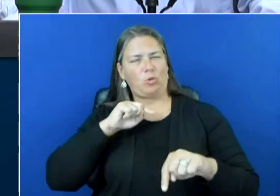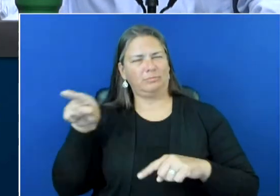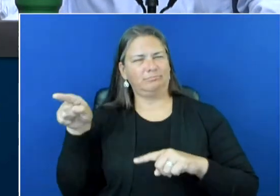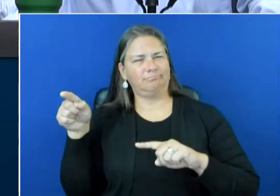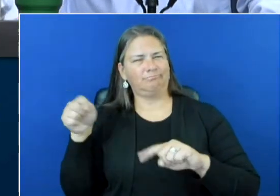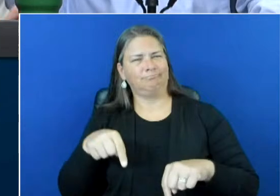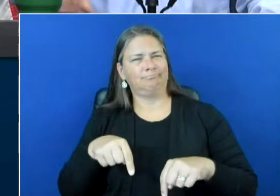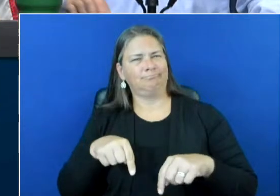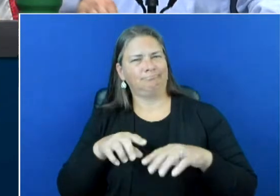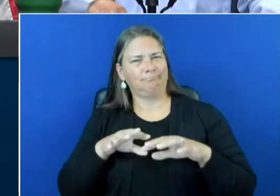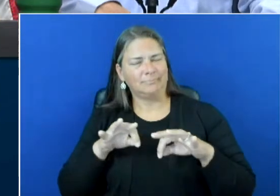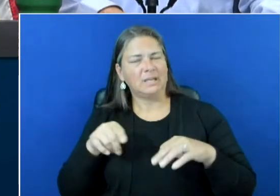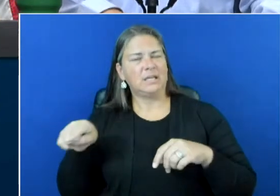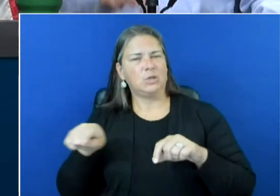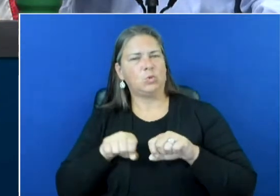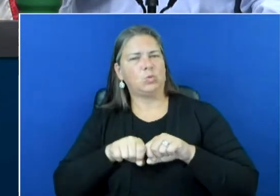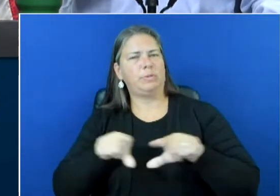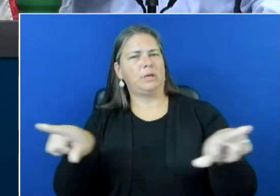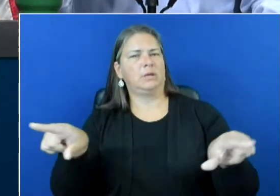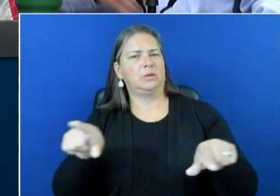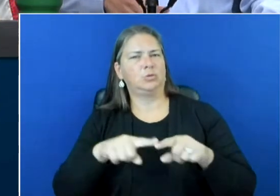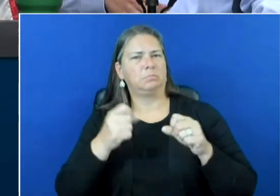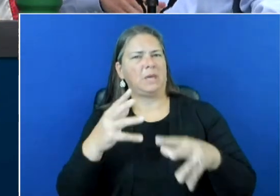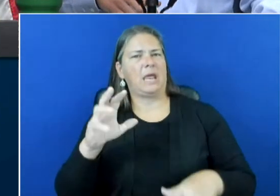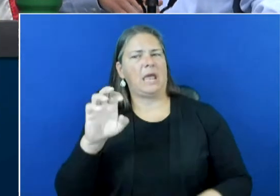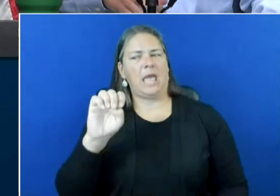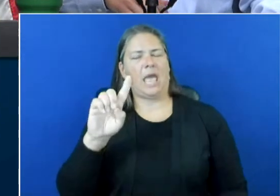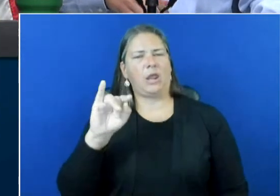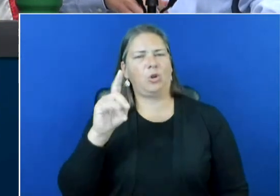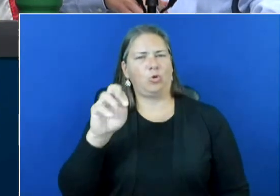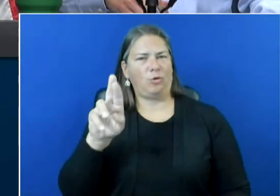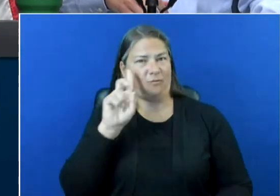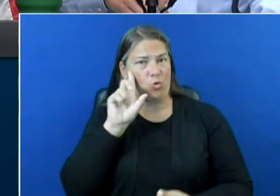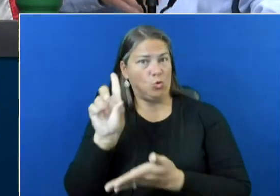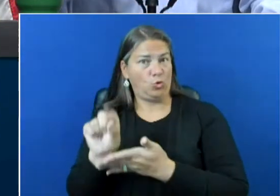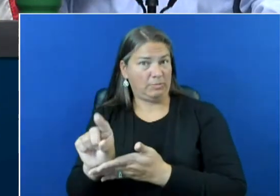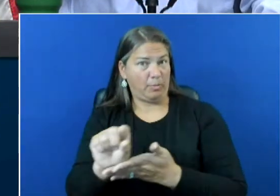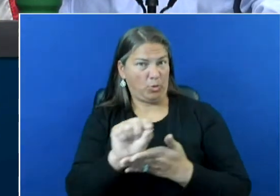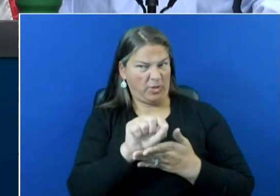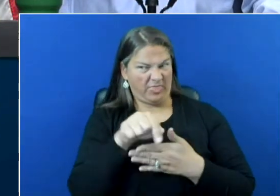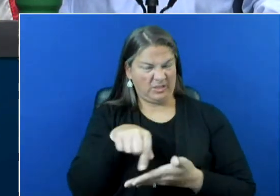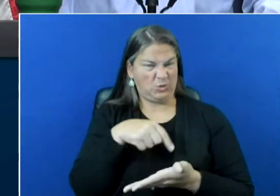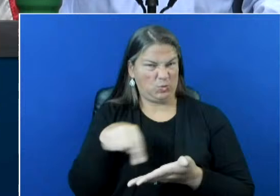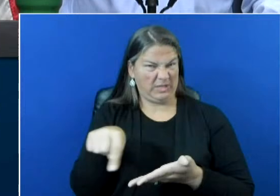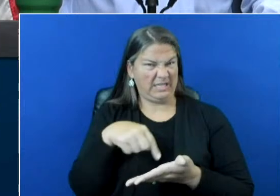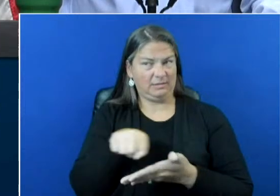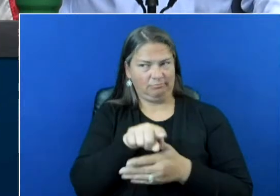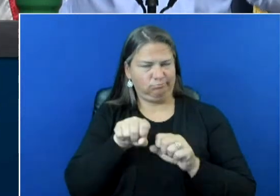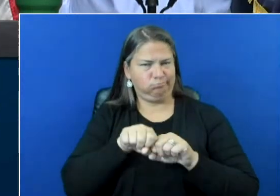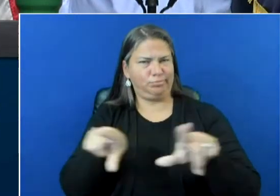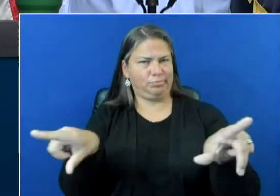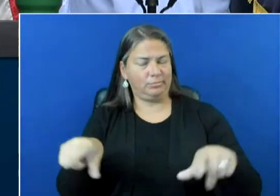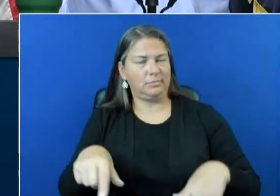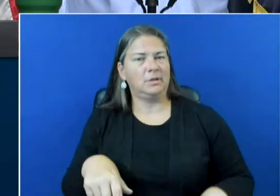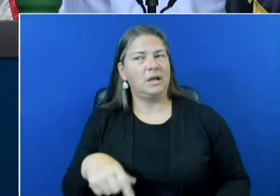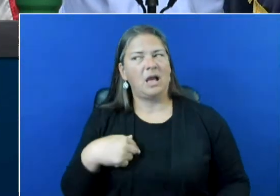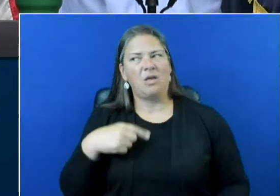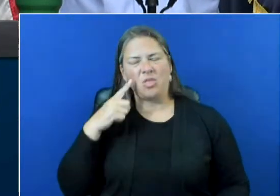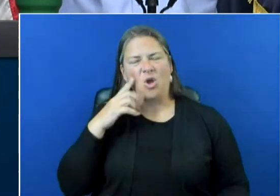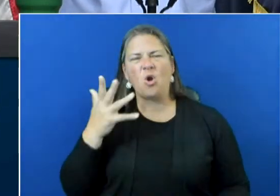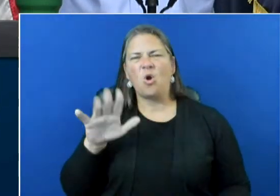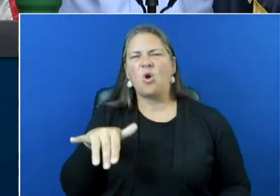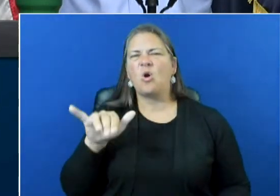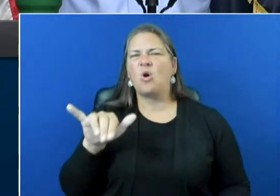to various editors of newspapers this week, and I thought it was worth putting up because I thought it